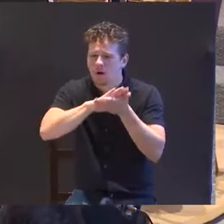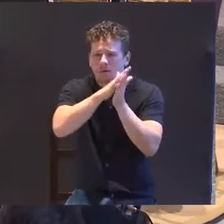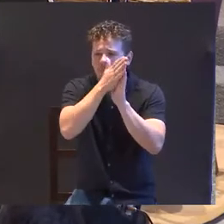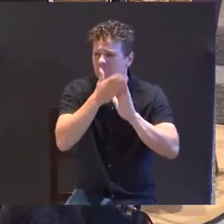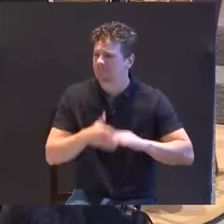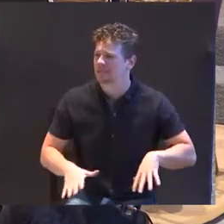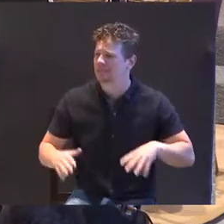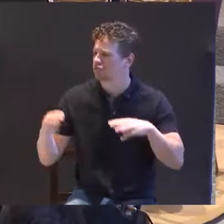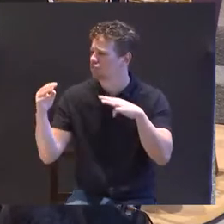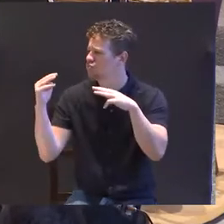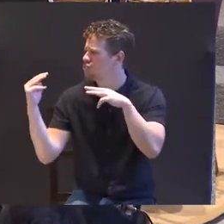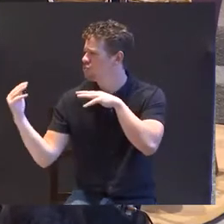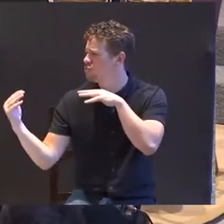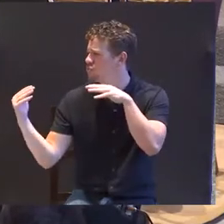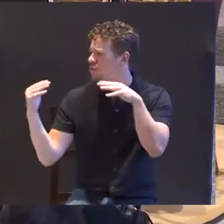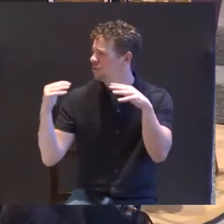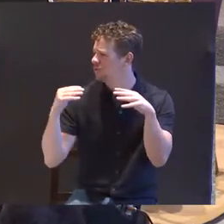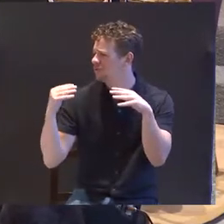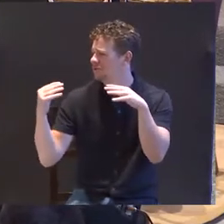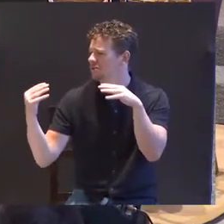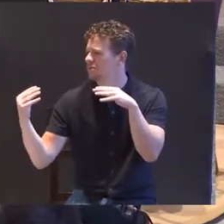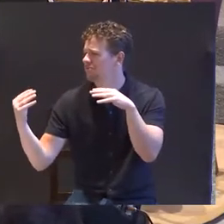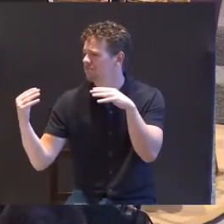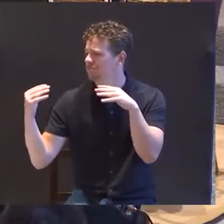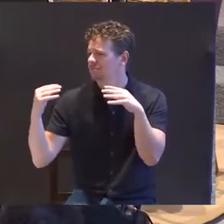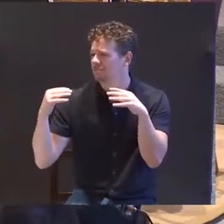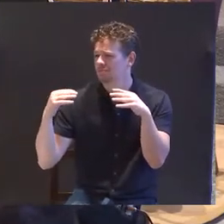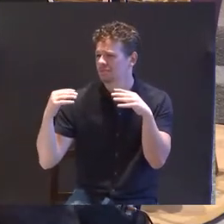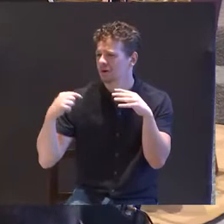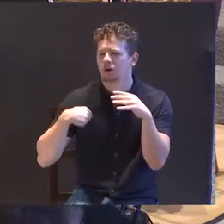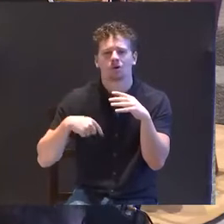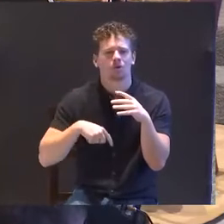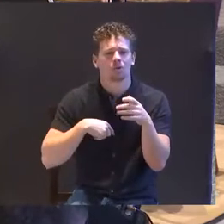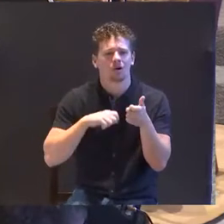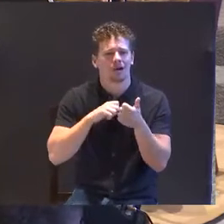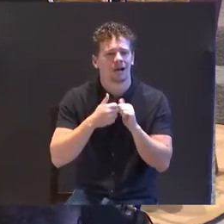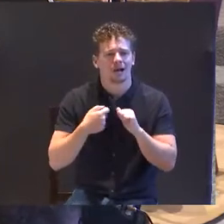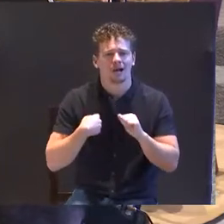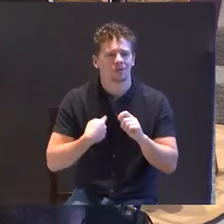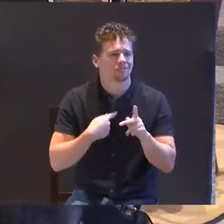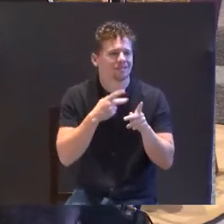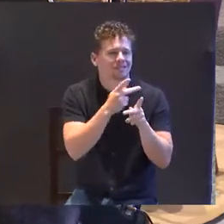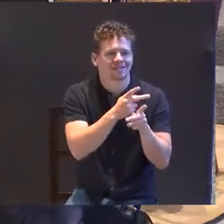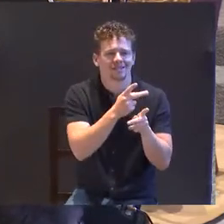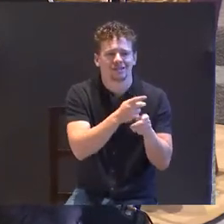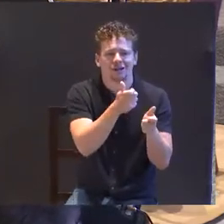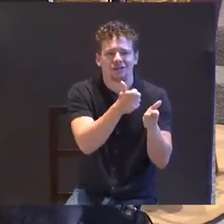we are how we treat each other, nothing more.